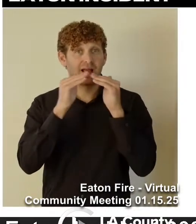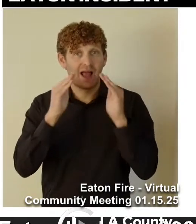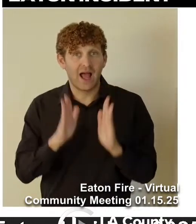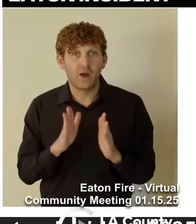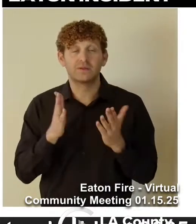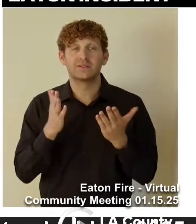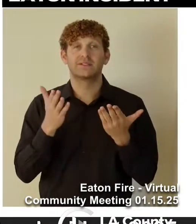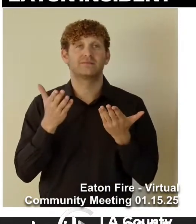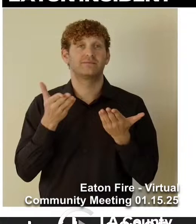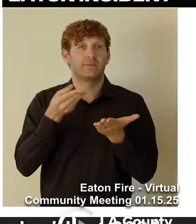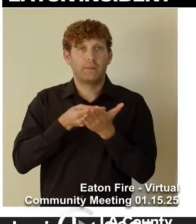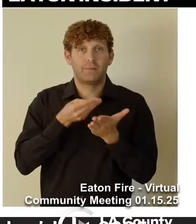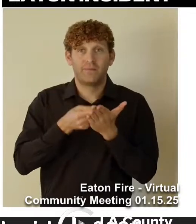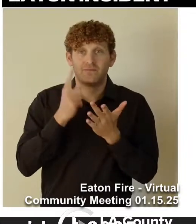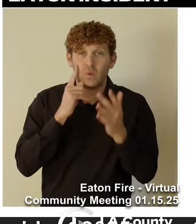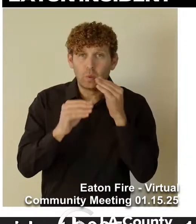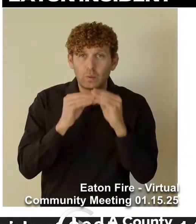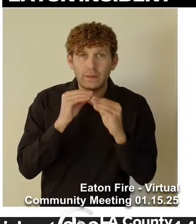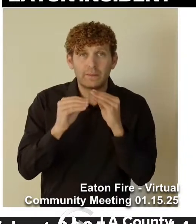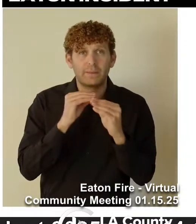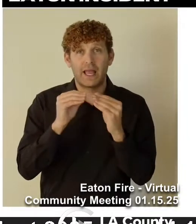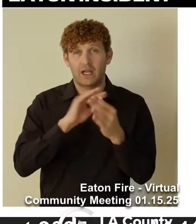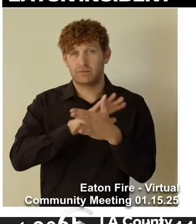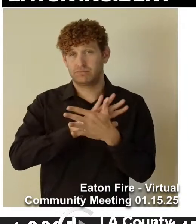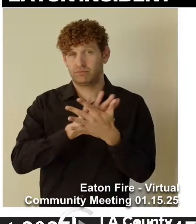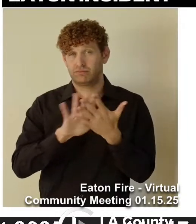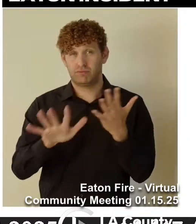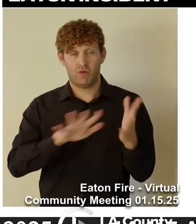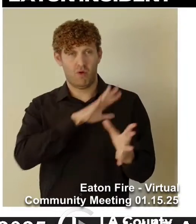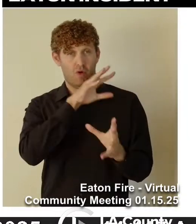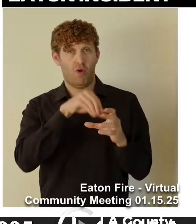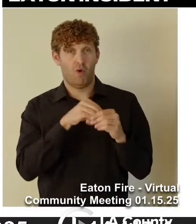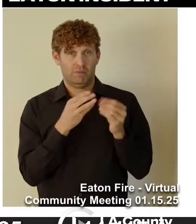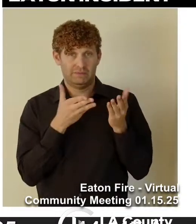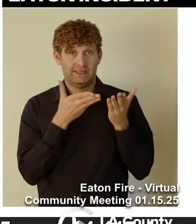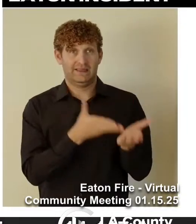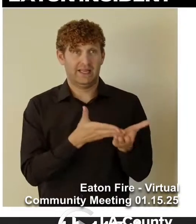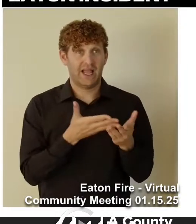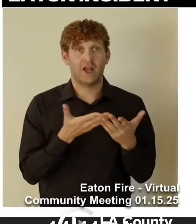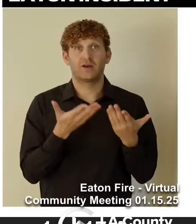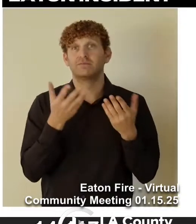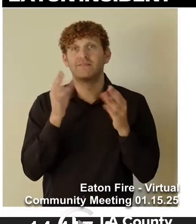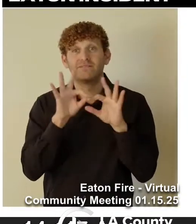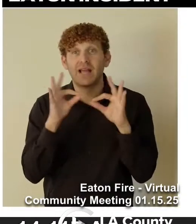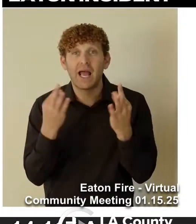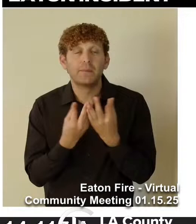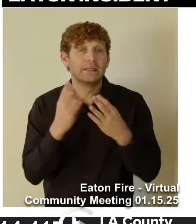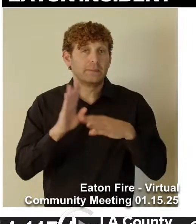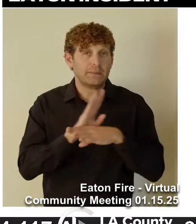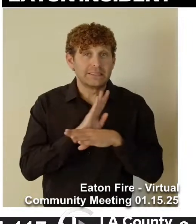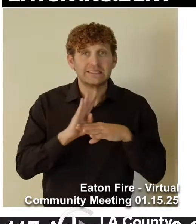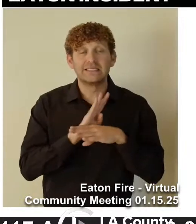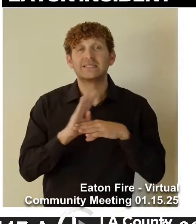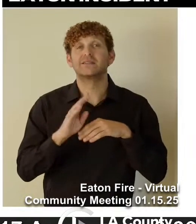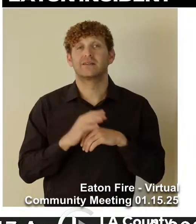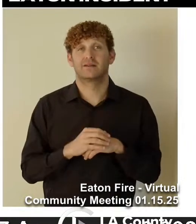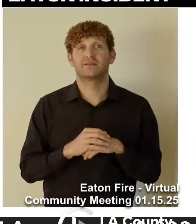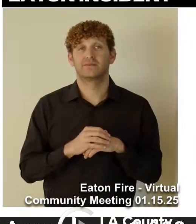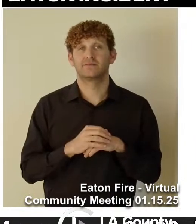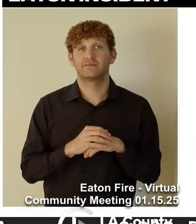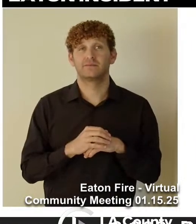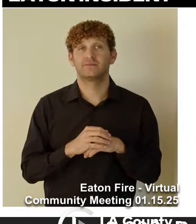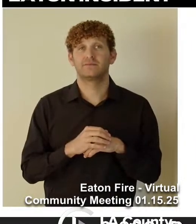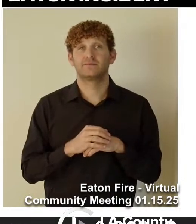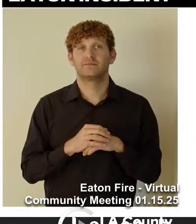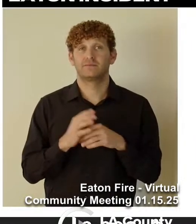for repair, and more to help individuals, families, and businesses. Information to help you prepare for